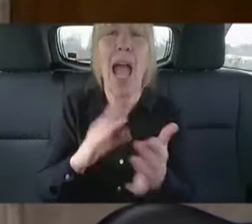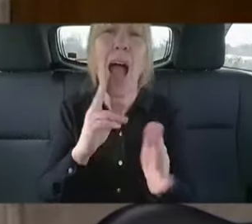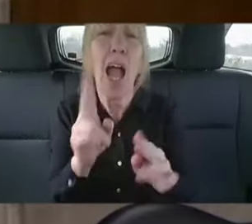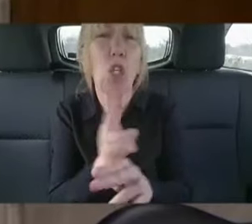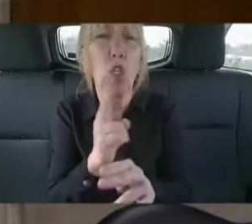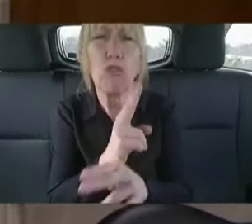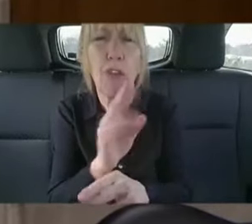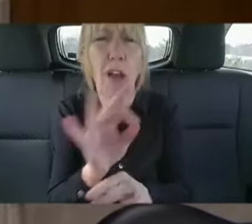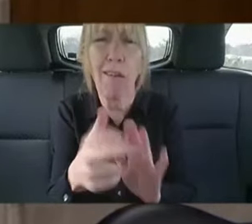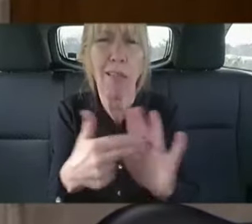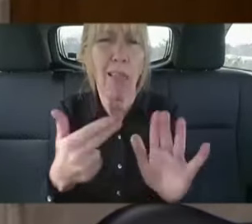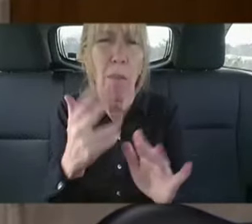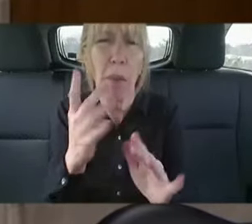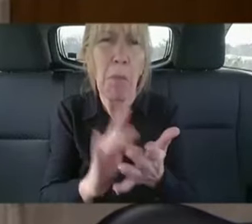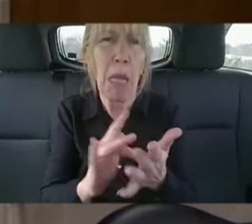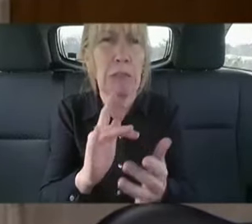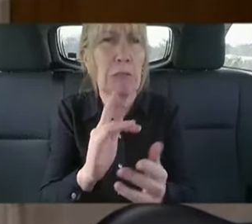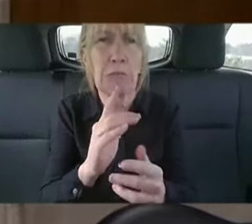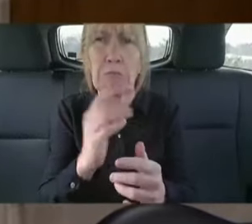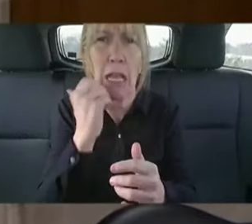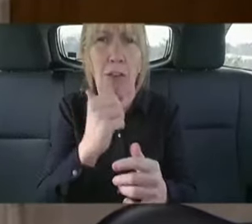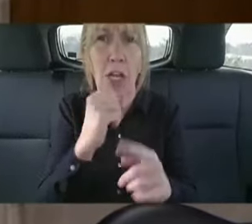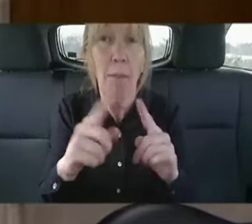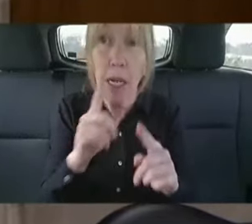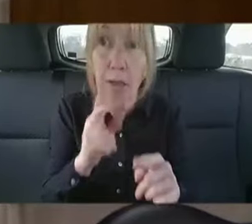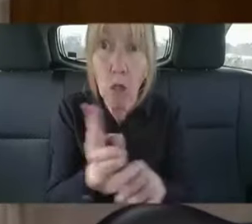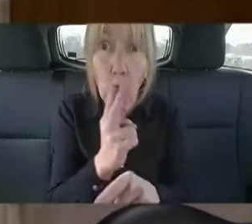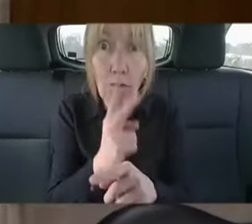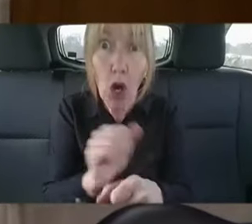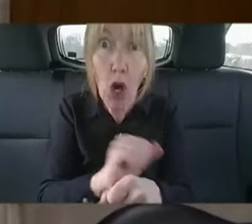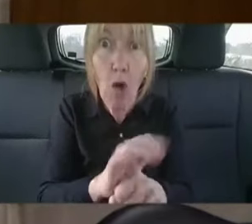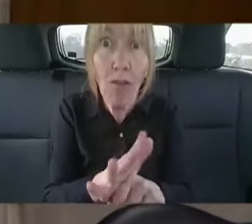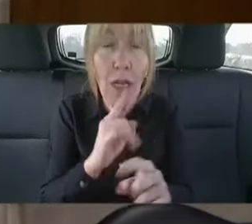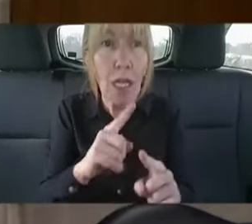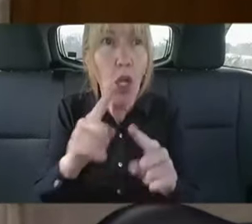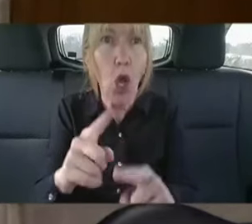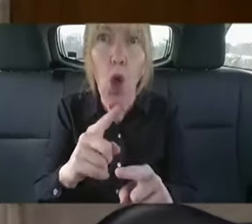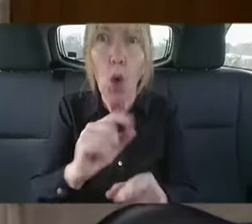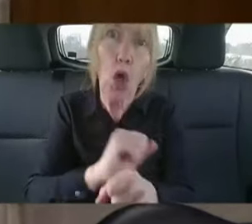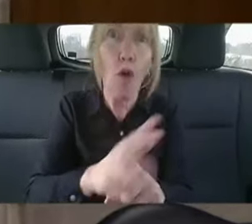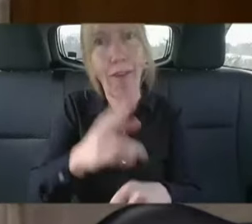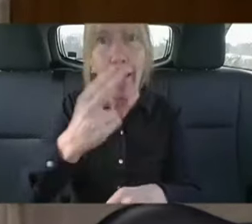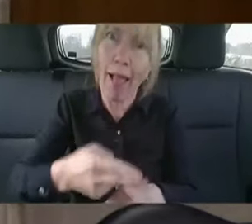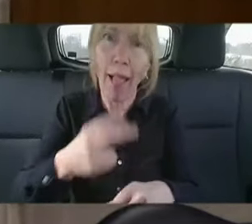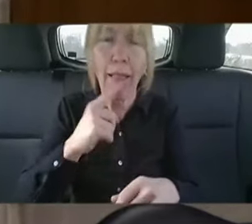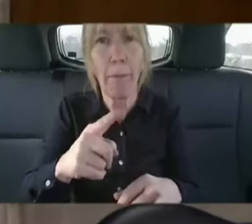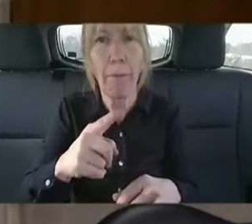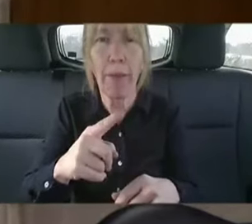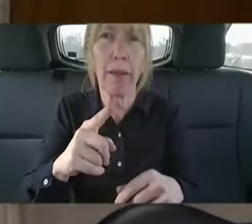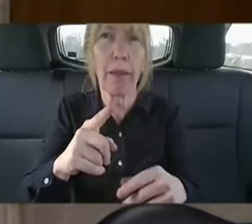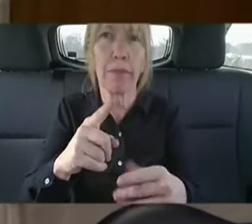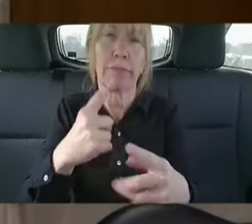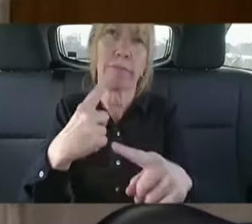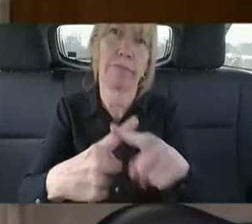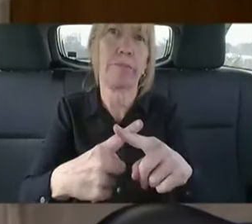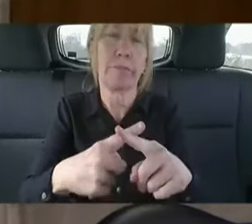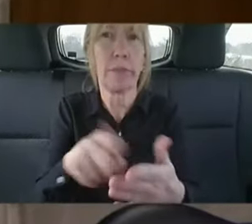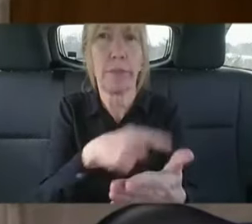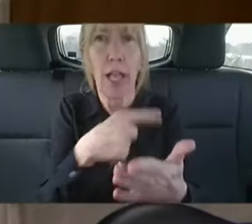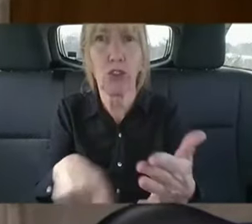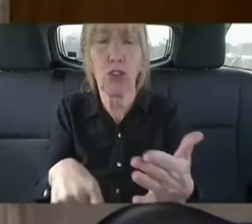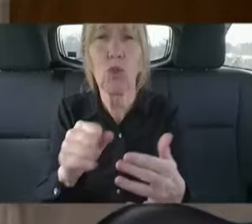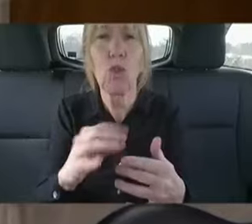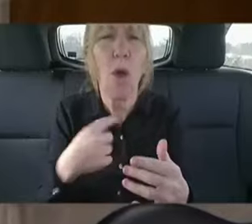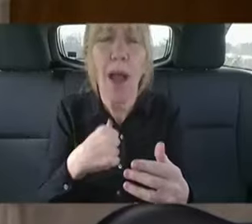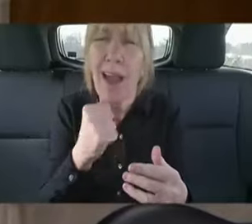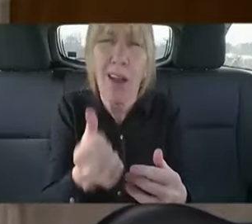day, but it seems like if you use off-label medicines in COVID, you're going to go to COVID hell and be censored. So I don't get what the